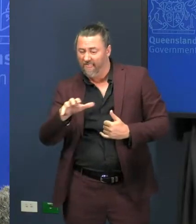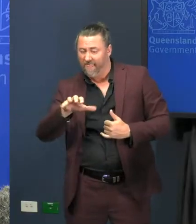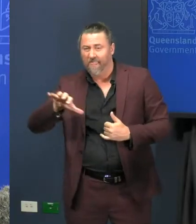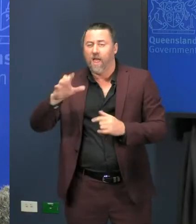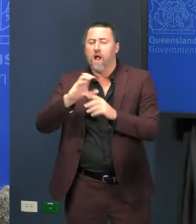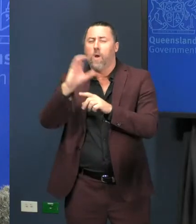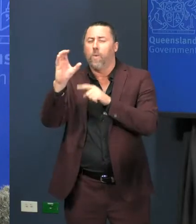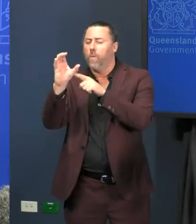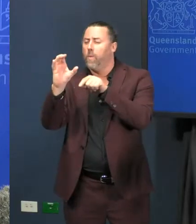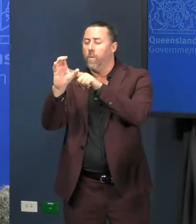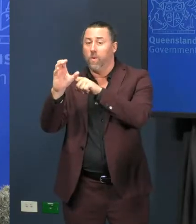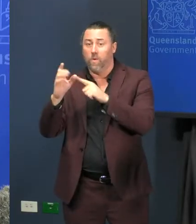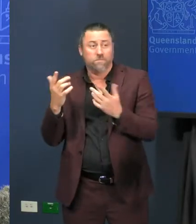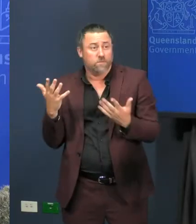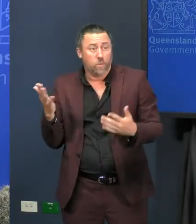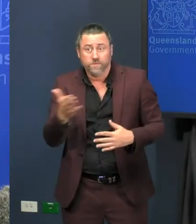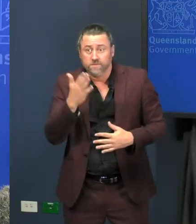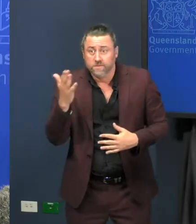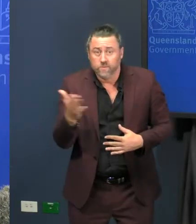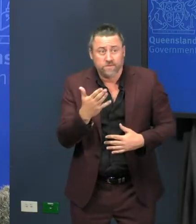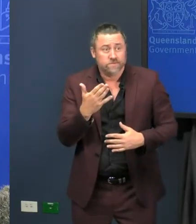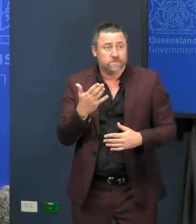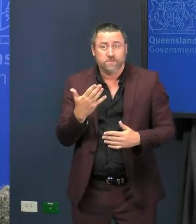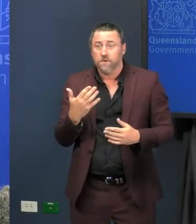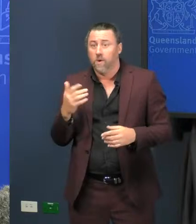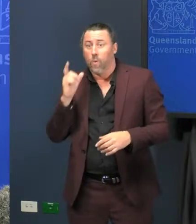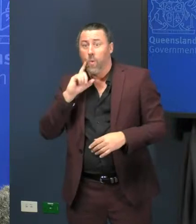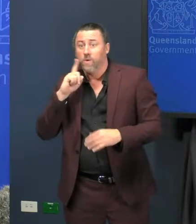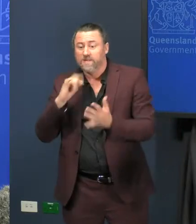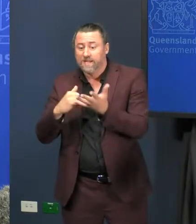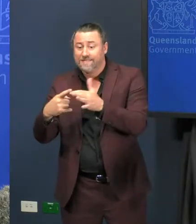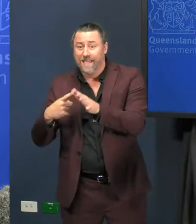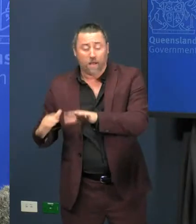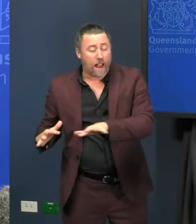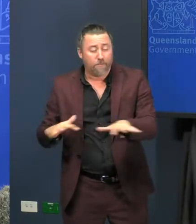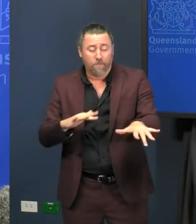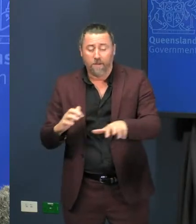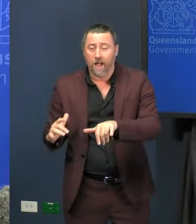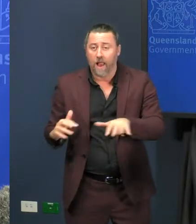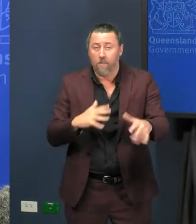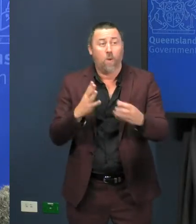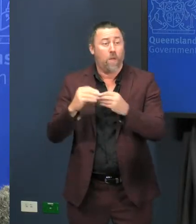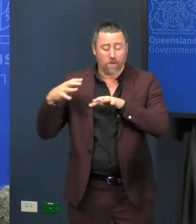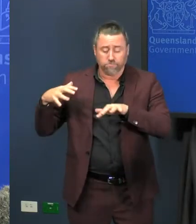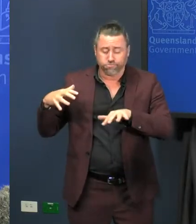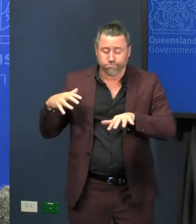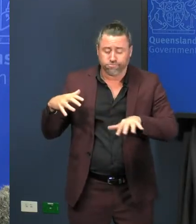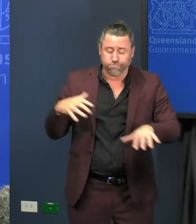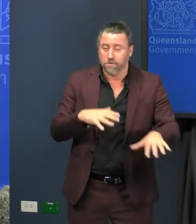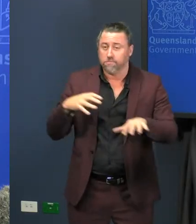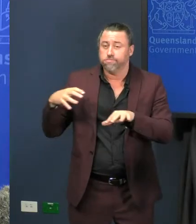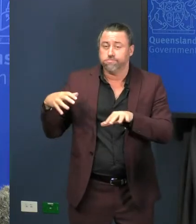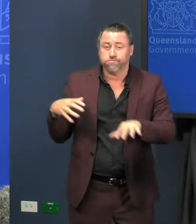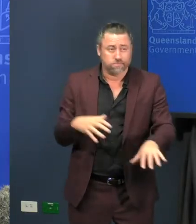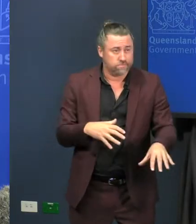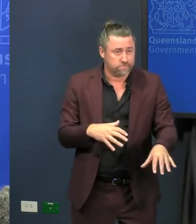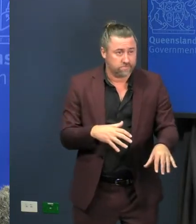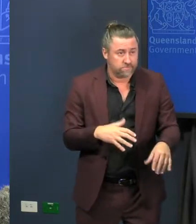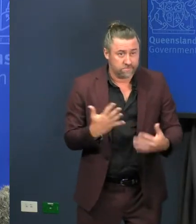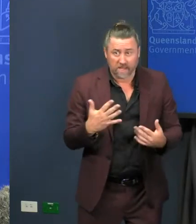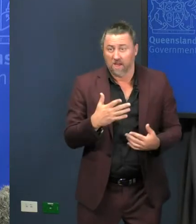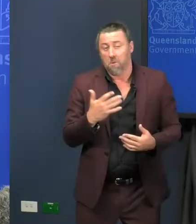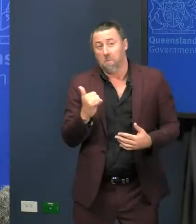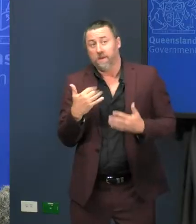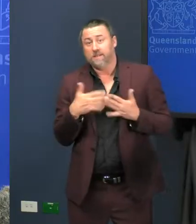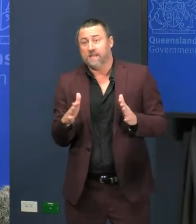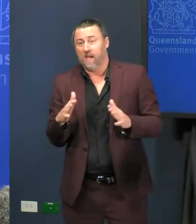destructive winds, coastal inundation, heavy to intense rainfall. And these impacts are expected to begin being felt from